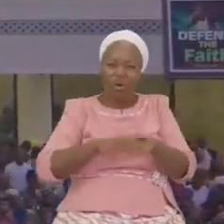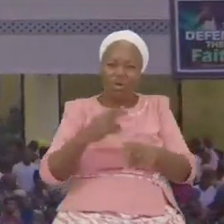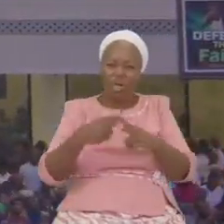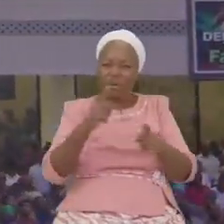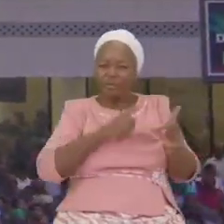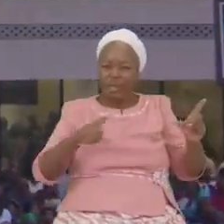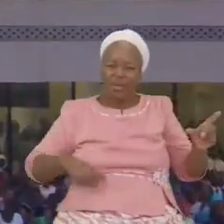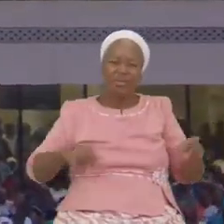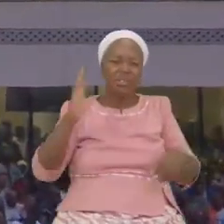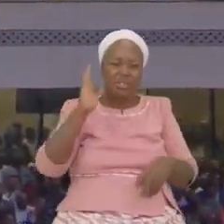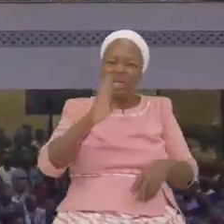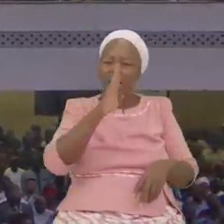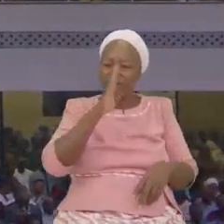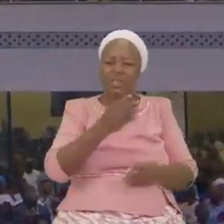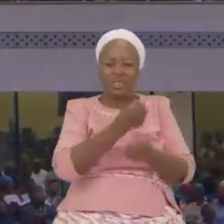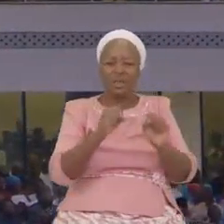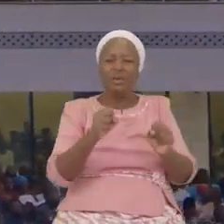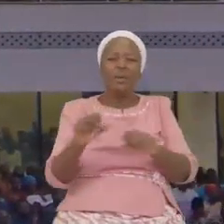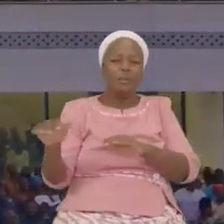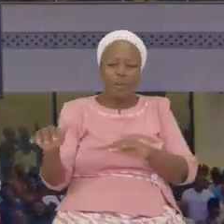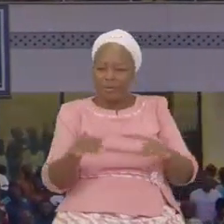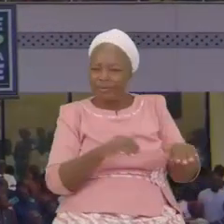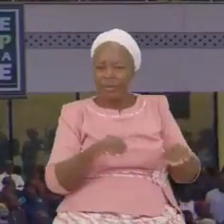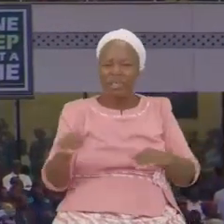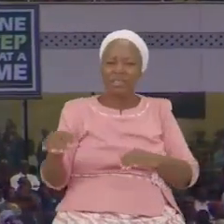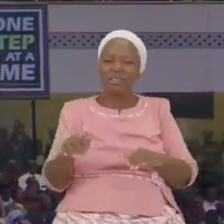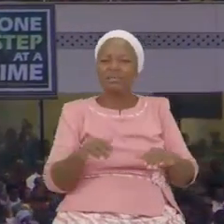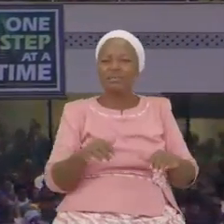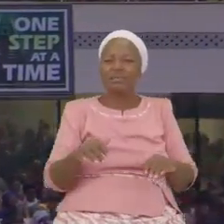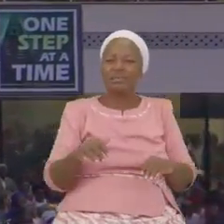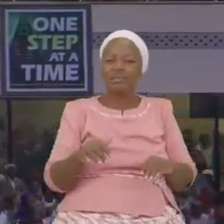Lord shall be saved. Performance.